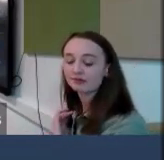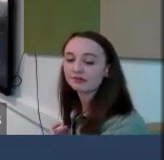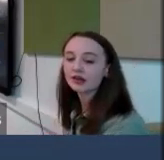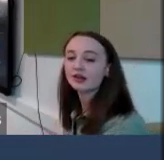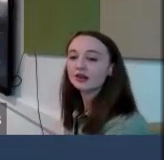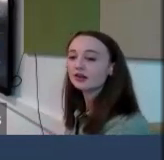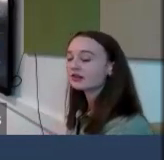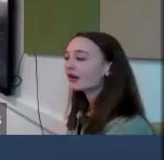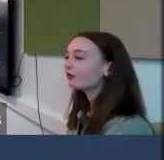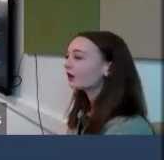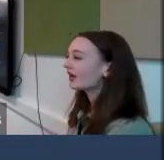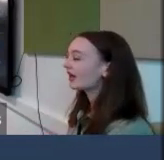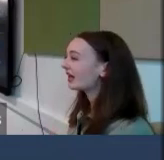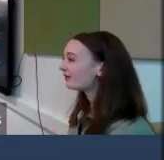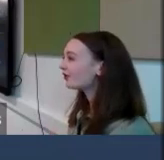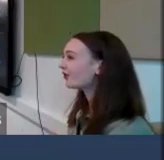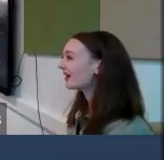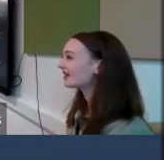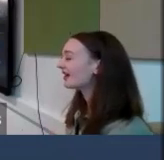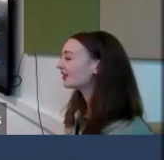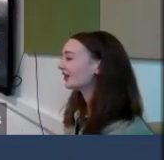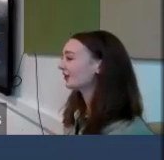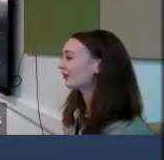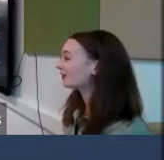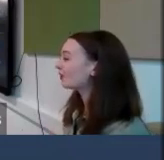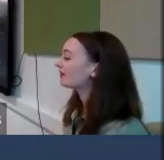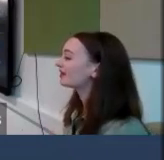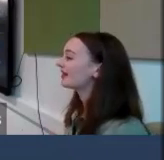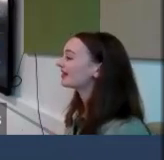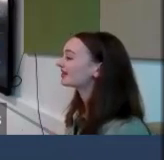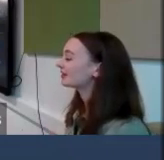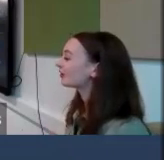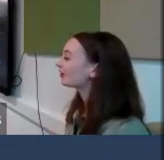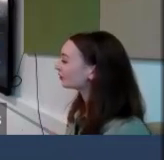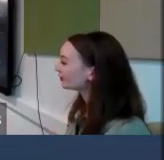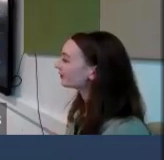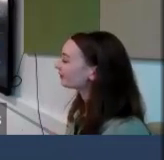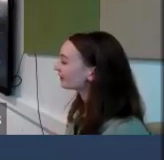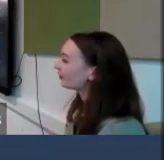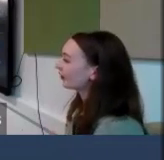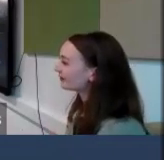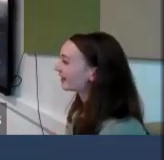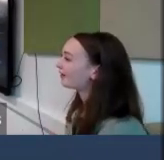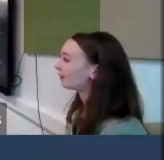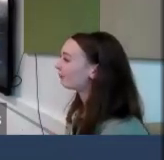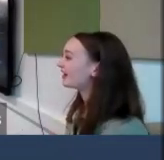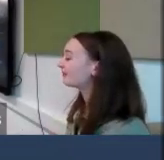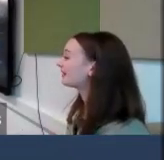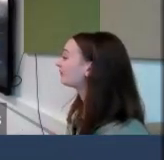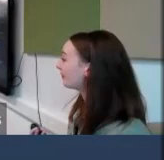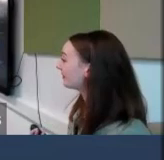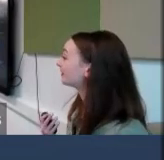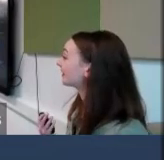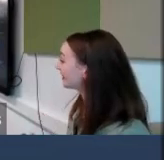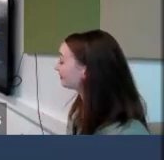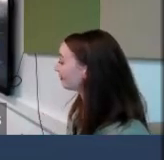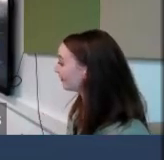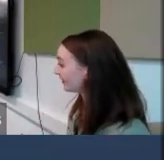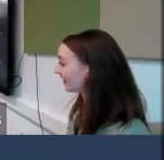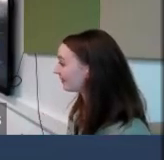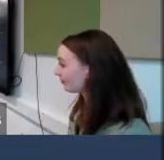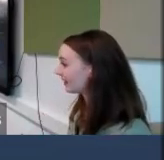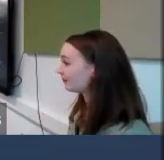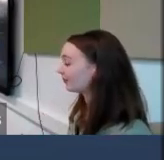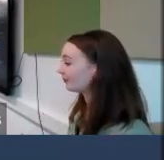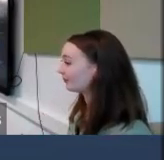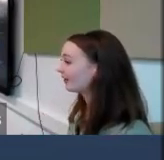too. So if an organisation or a small business does something or goes out of their way to make their premises accessible